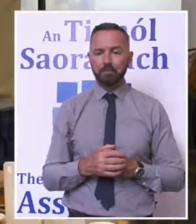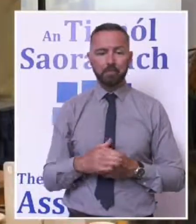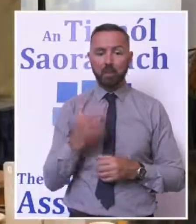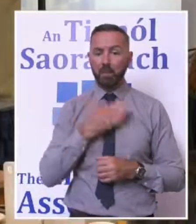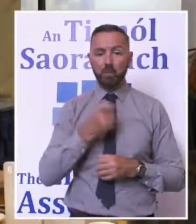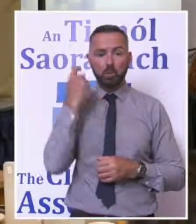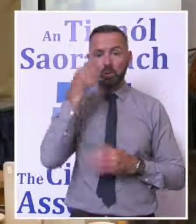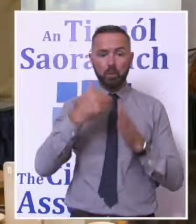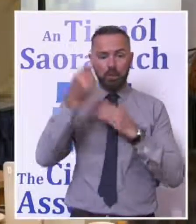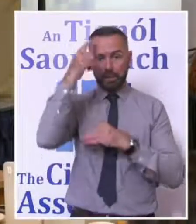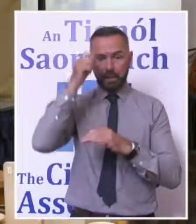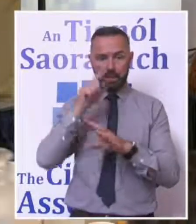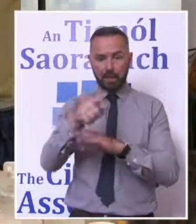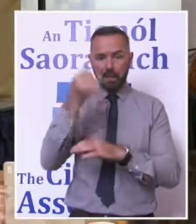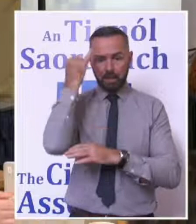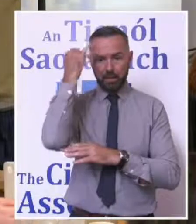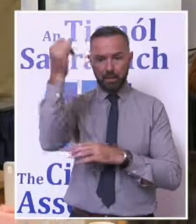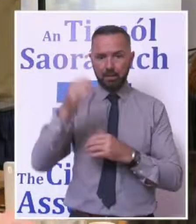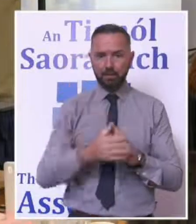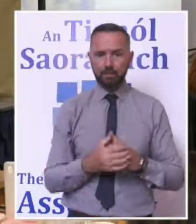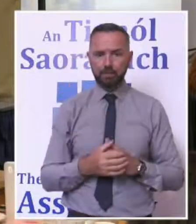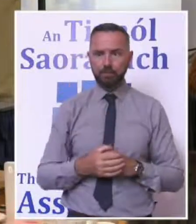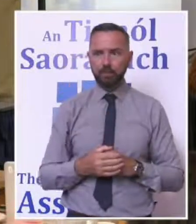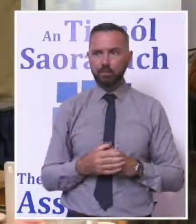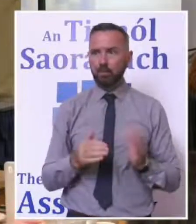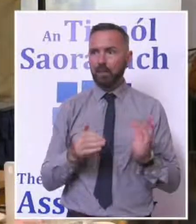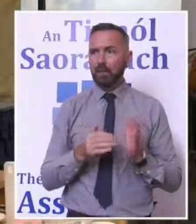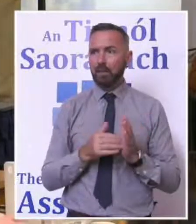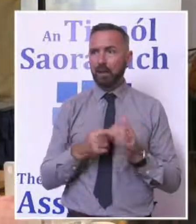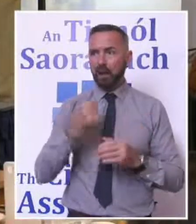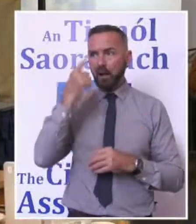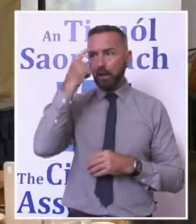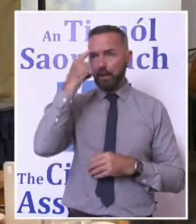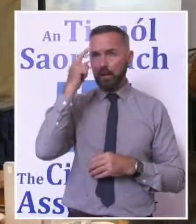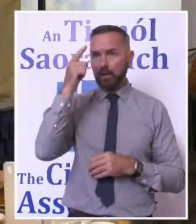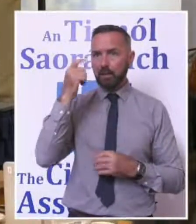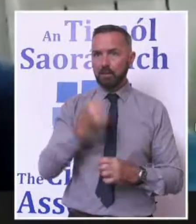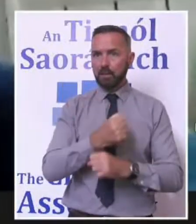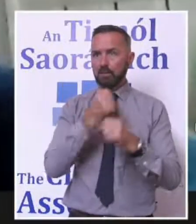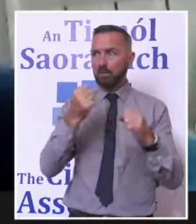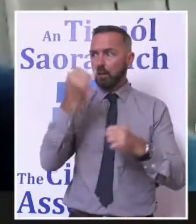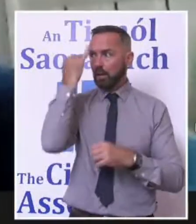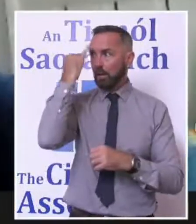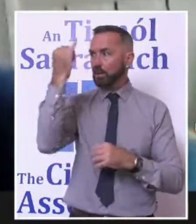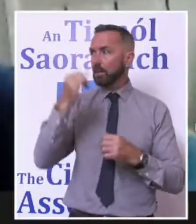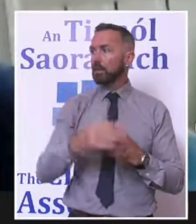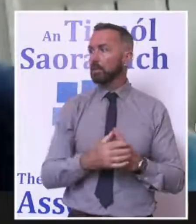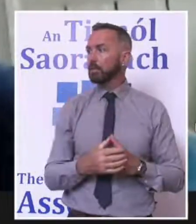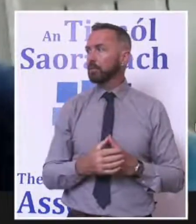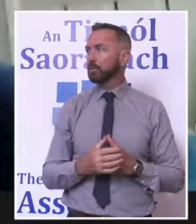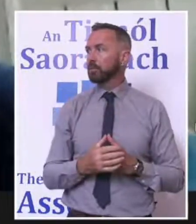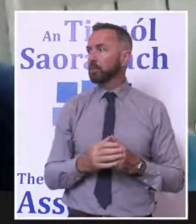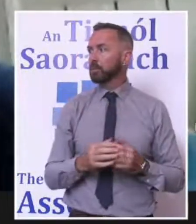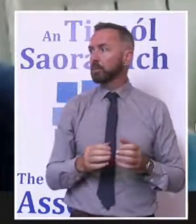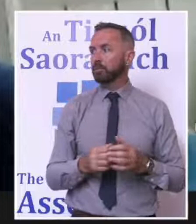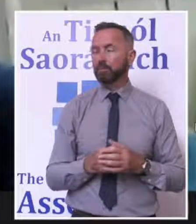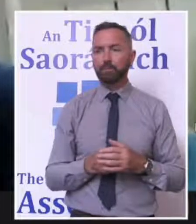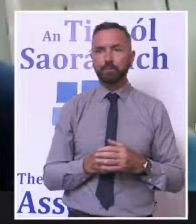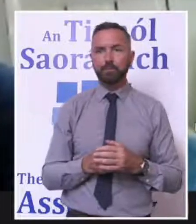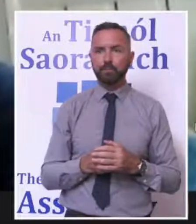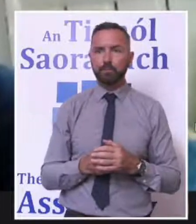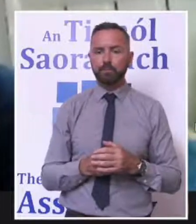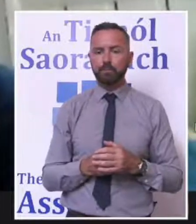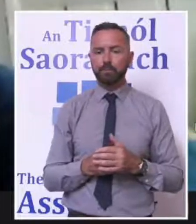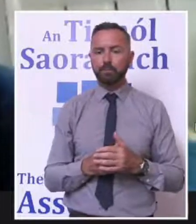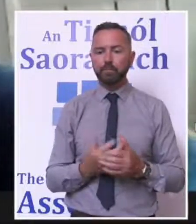of that idea. Yeah, I have to say I think that's a very solid idea by any standards. If a